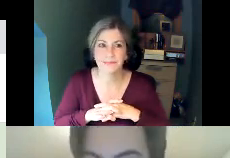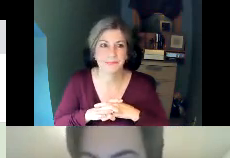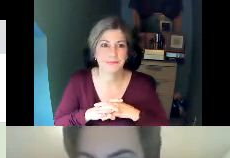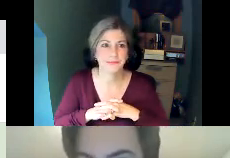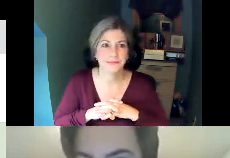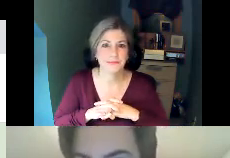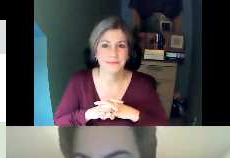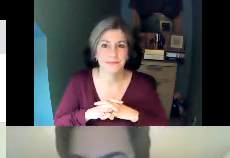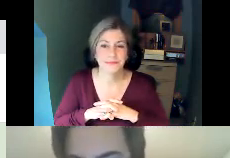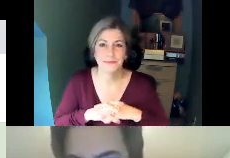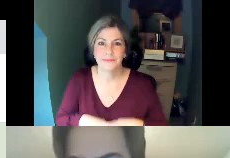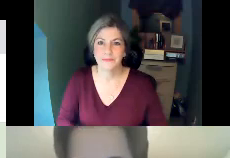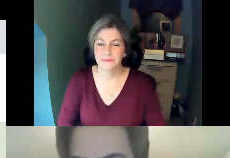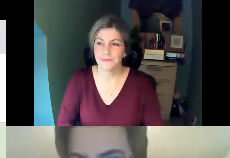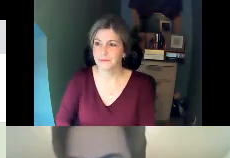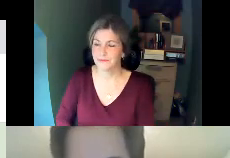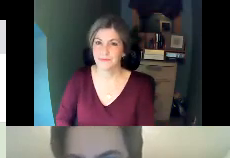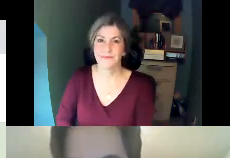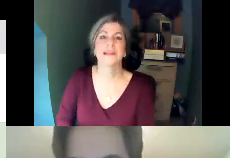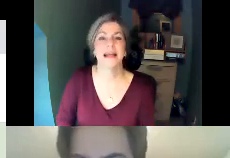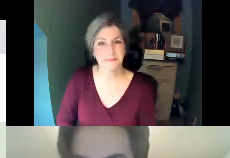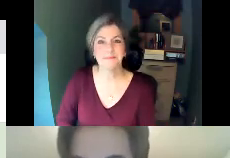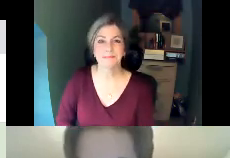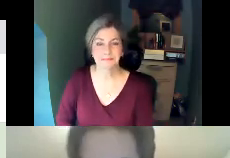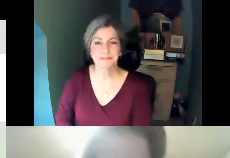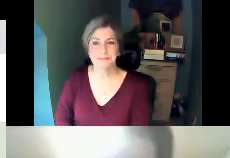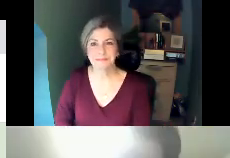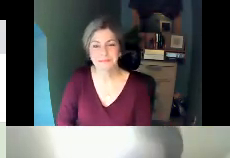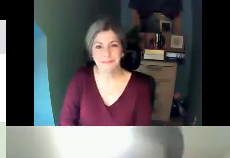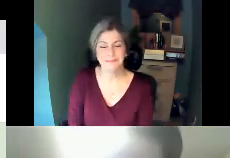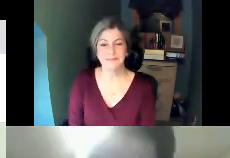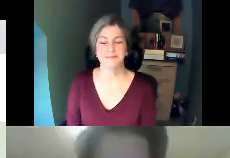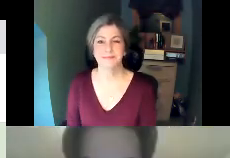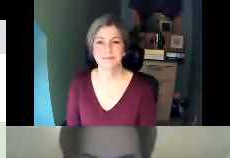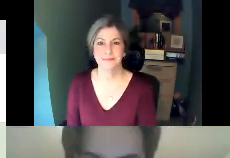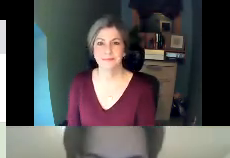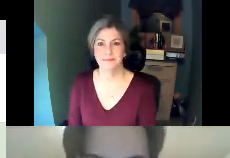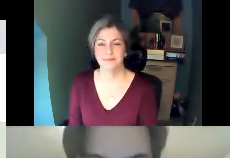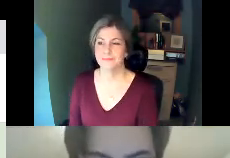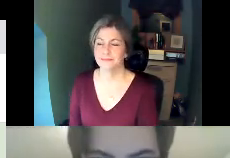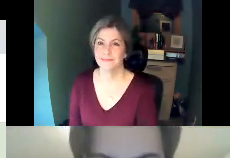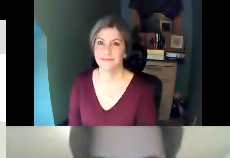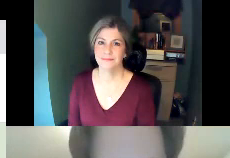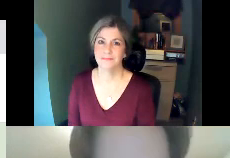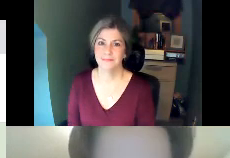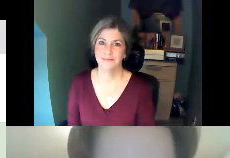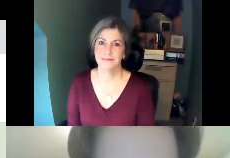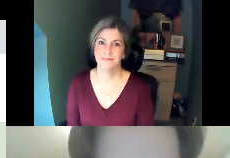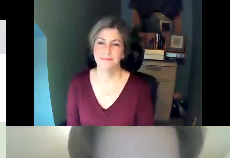that? Yeah, sure. Can you guys hear me right now? Yep. Okay. Yeah, the FSA ID can